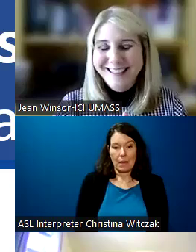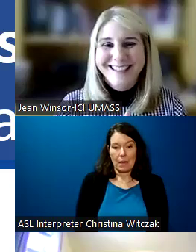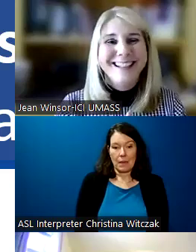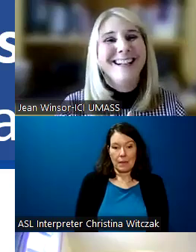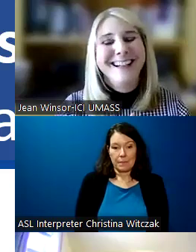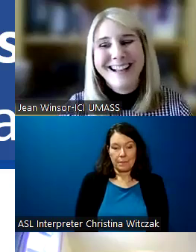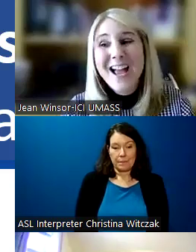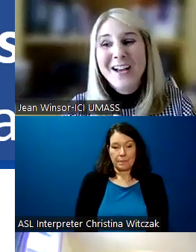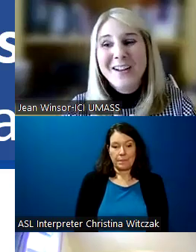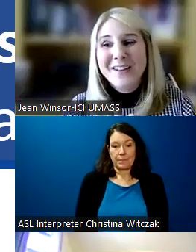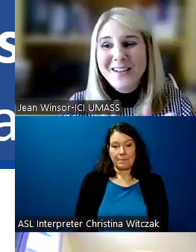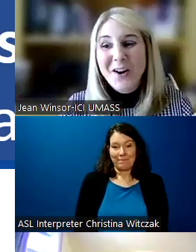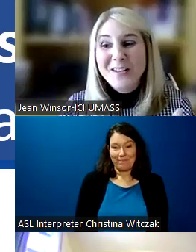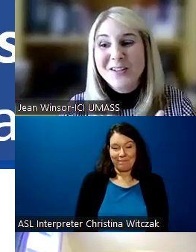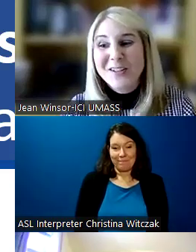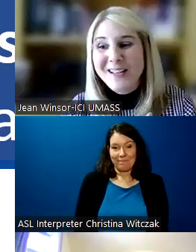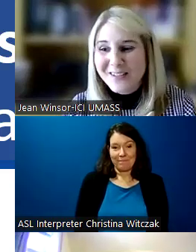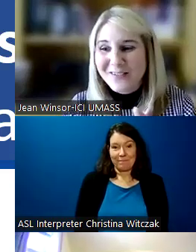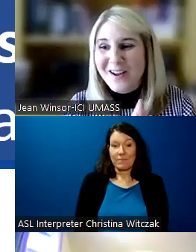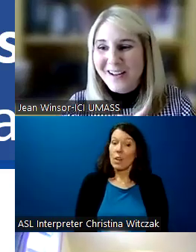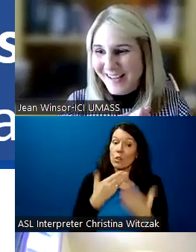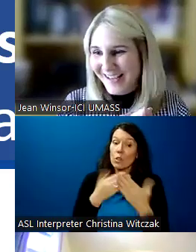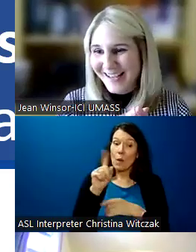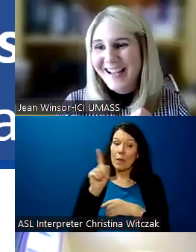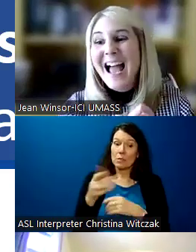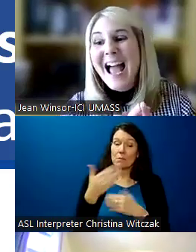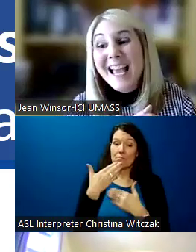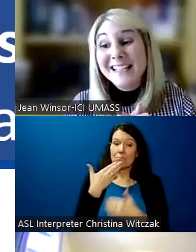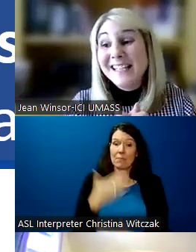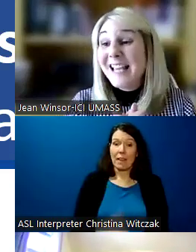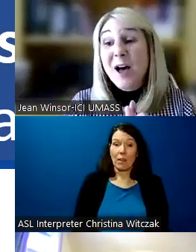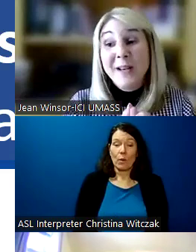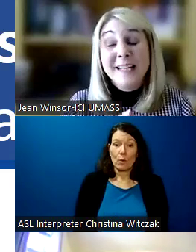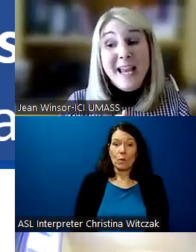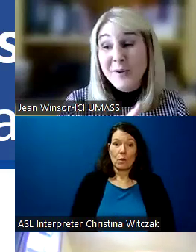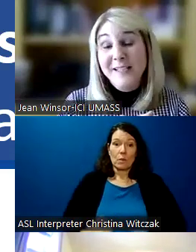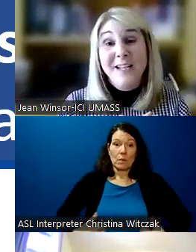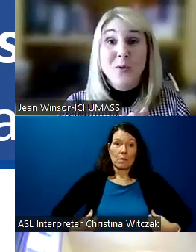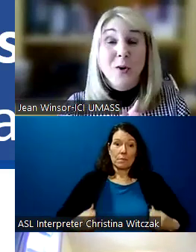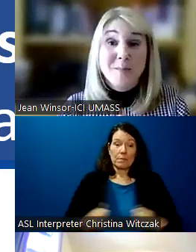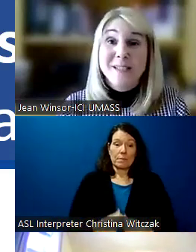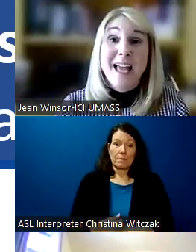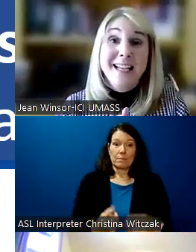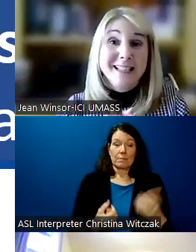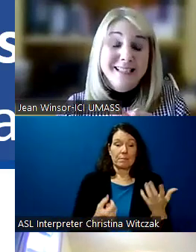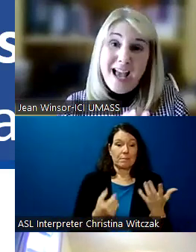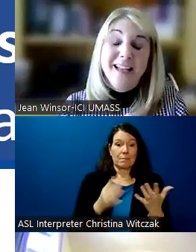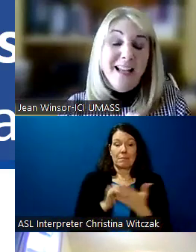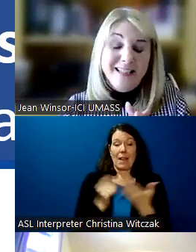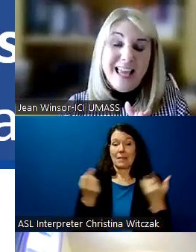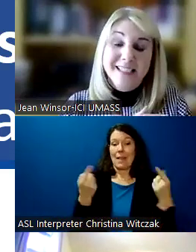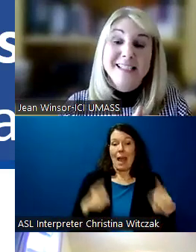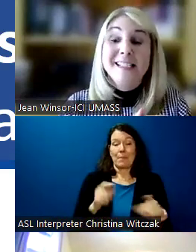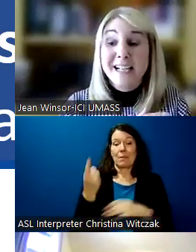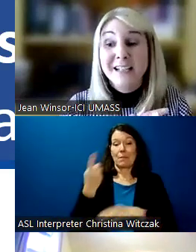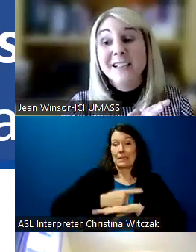free to keep going. No, these are great. And yes, it's happening in day habilitation programs. That is,